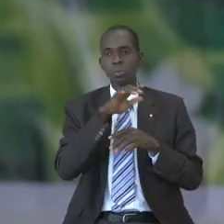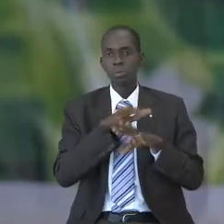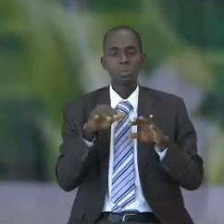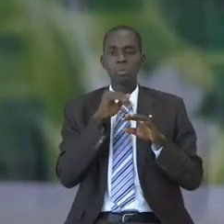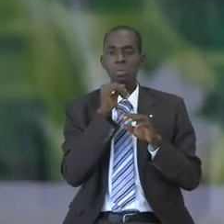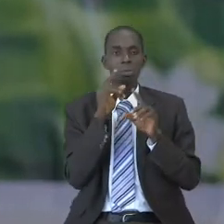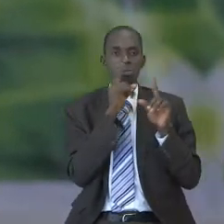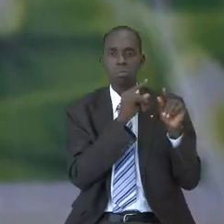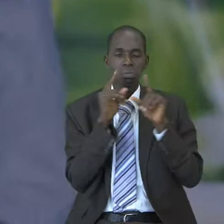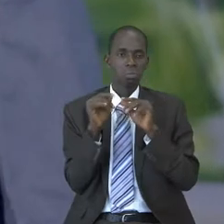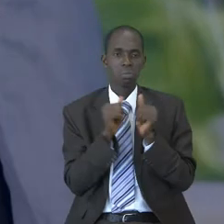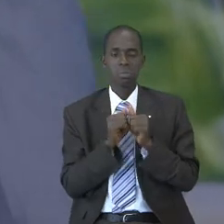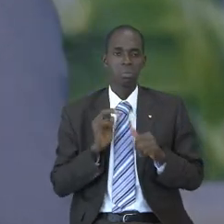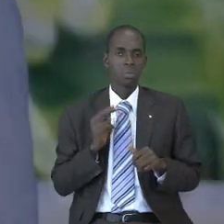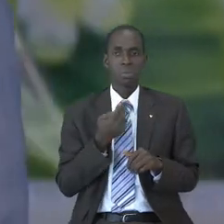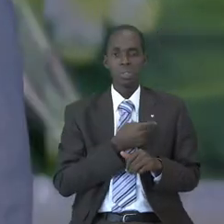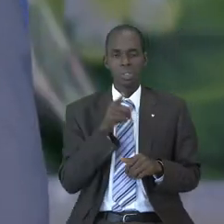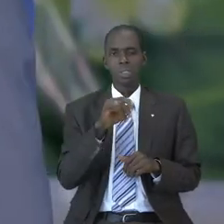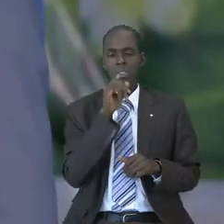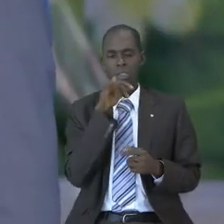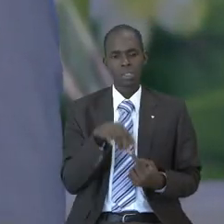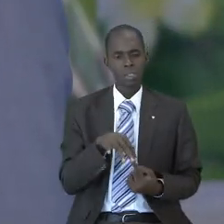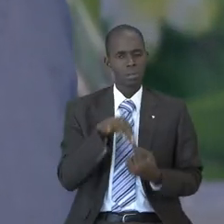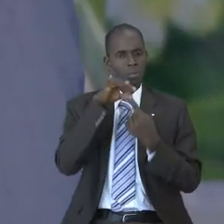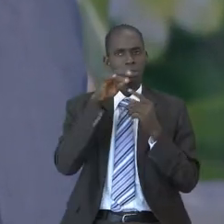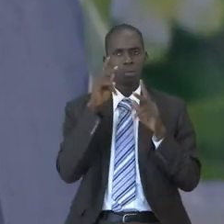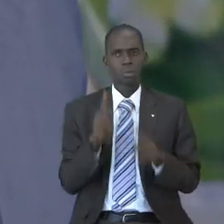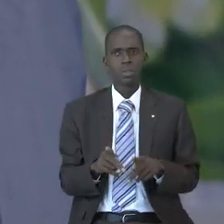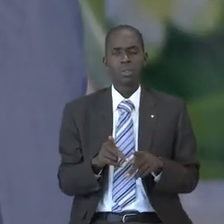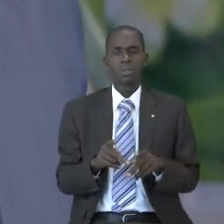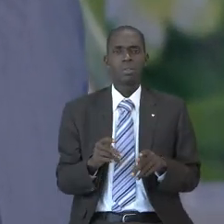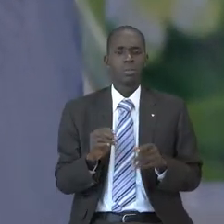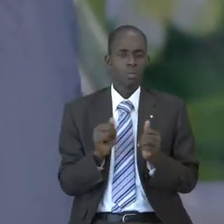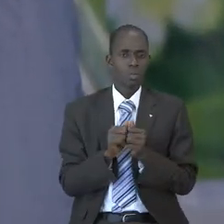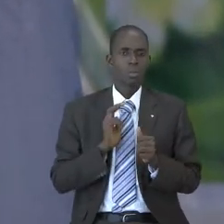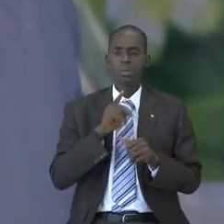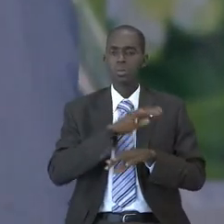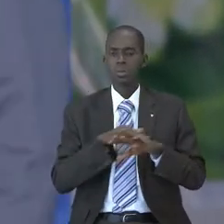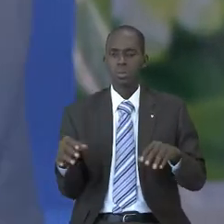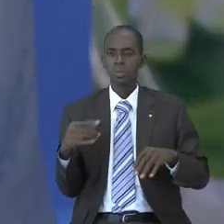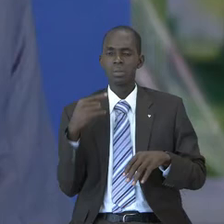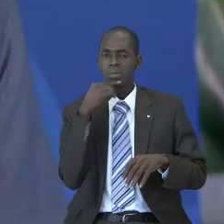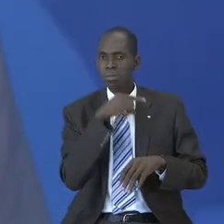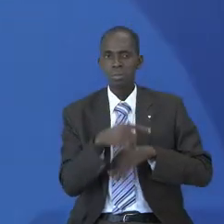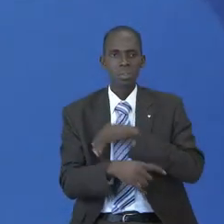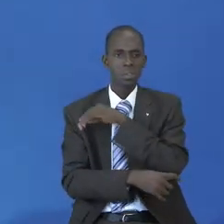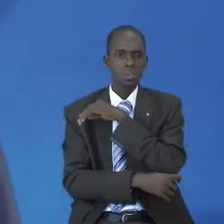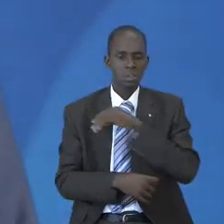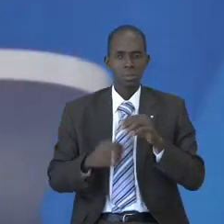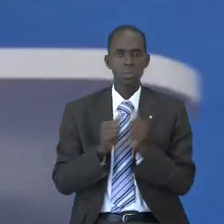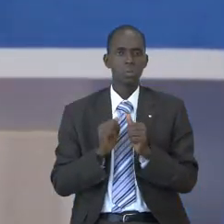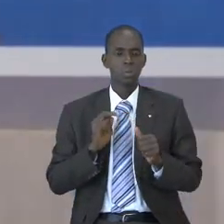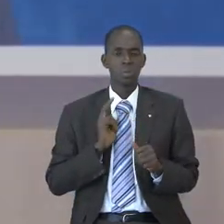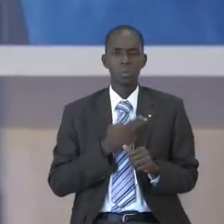us. He is peculiar. He does not pilfer. He does not steal with us. He is